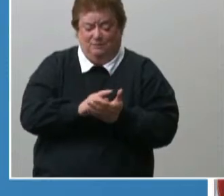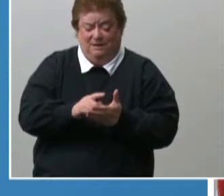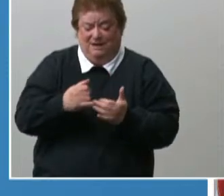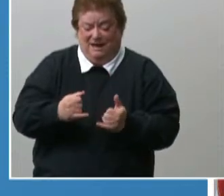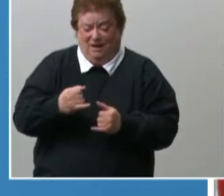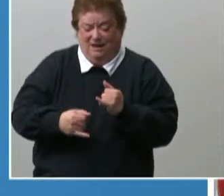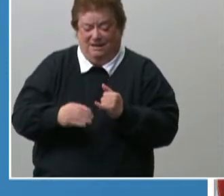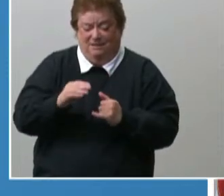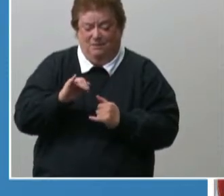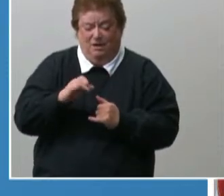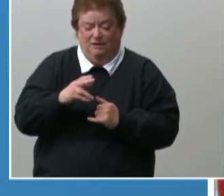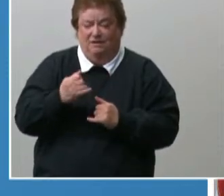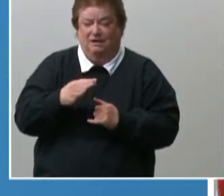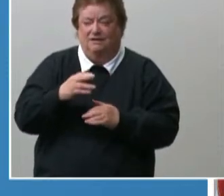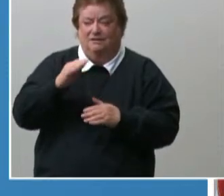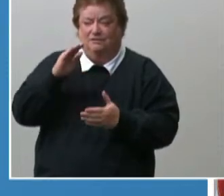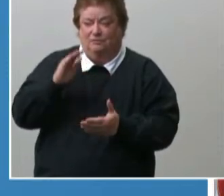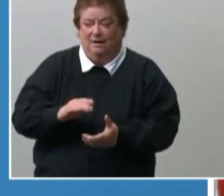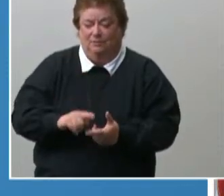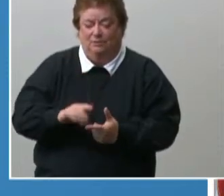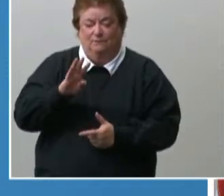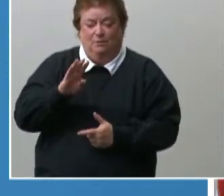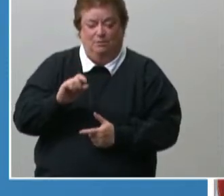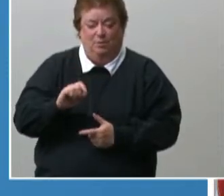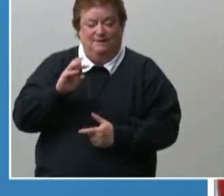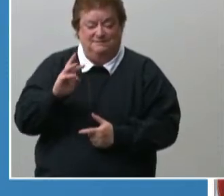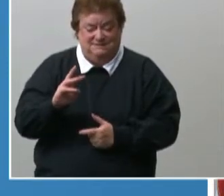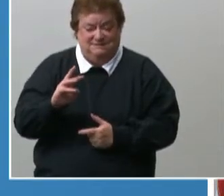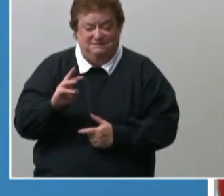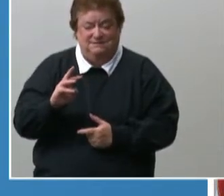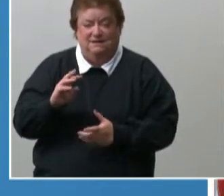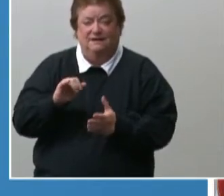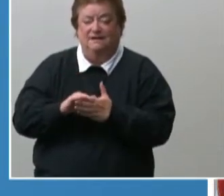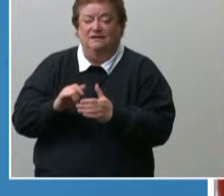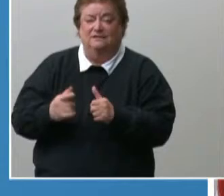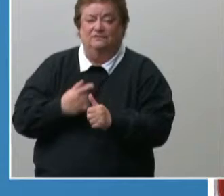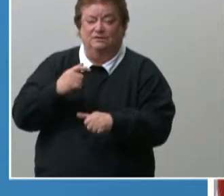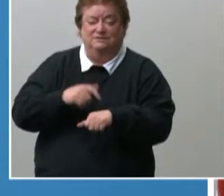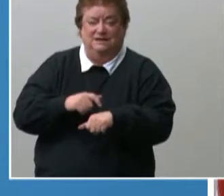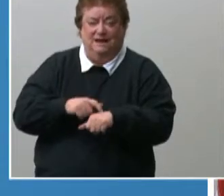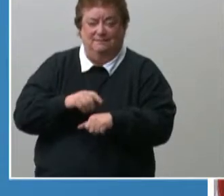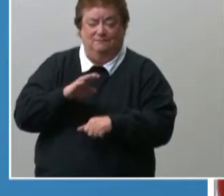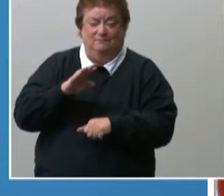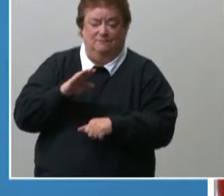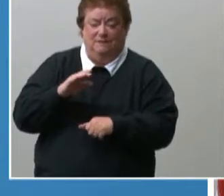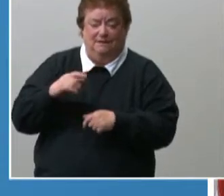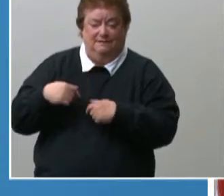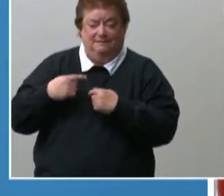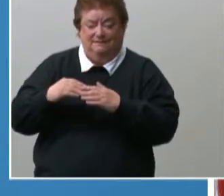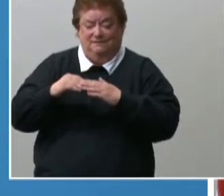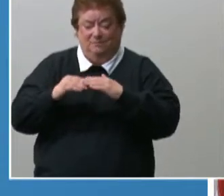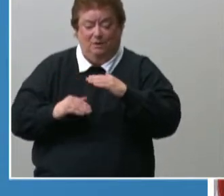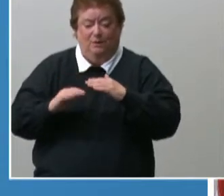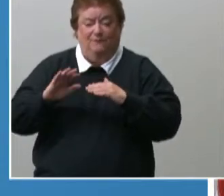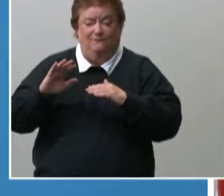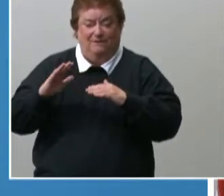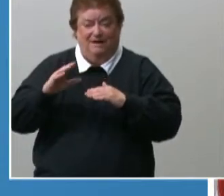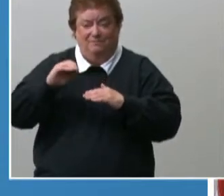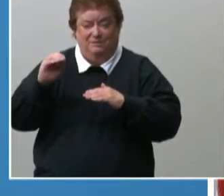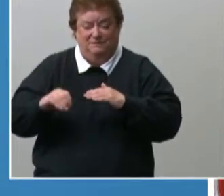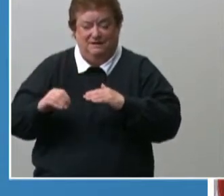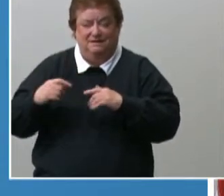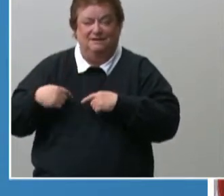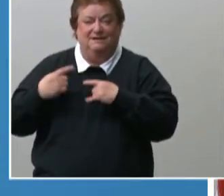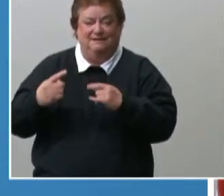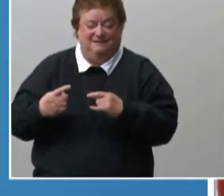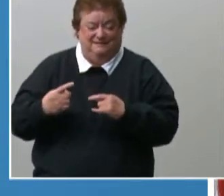March 5th, the rate dropped to 4.6. This is the first time the rate has been below the 5% threshold since the